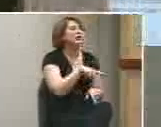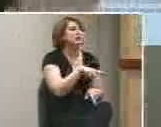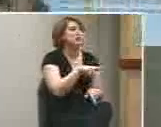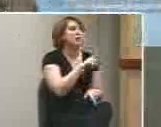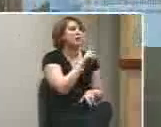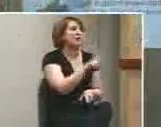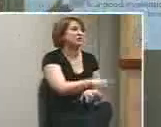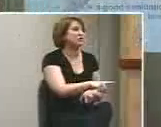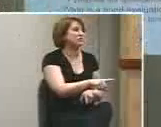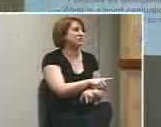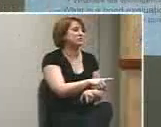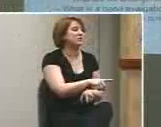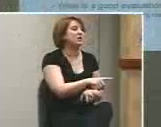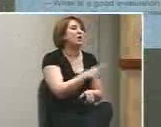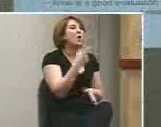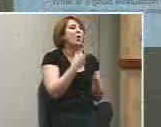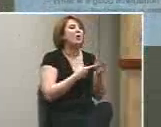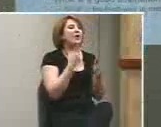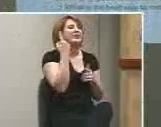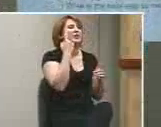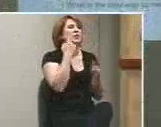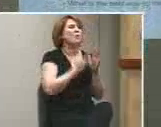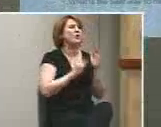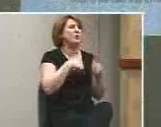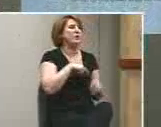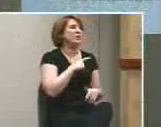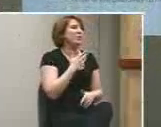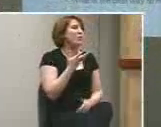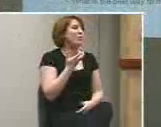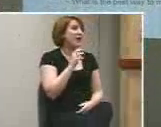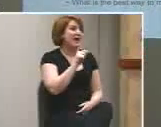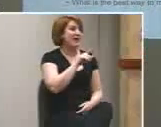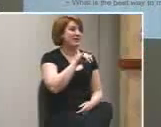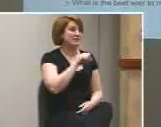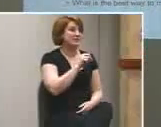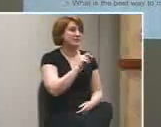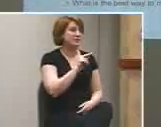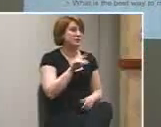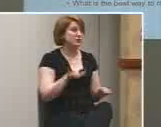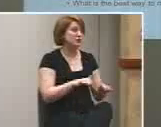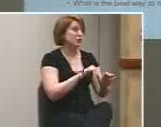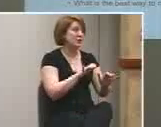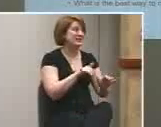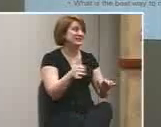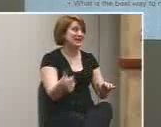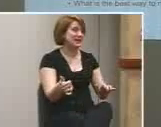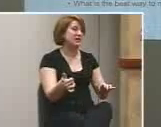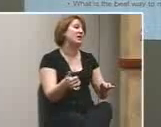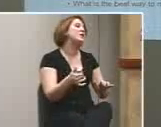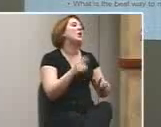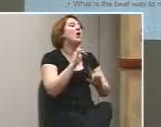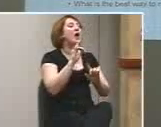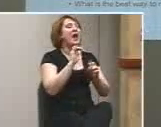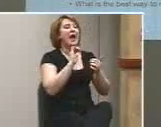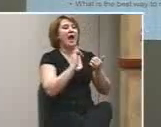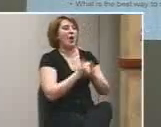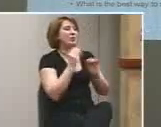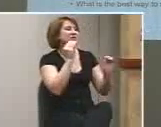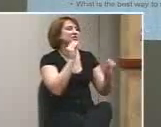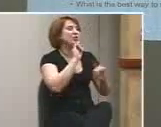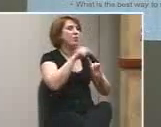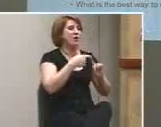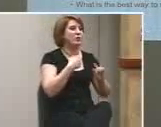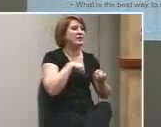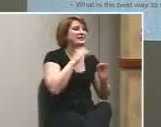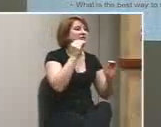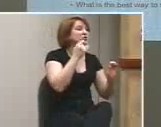think out, what do we want Allison to do instead? When will we teach that? How will we teach it? Do we need to teach her how